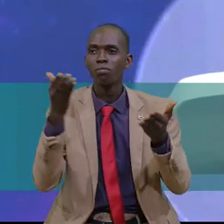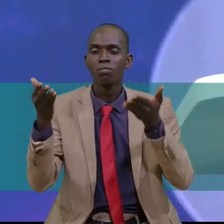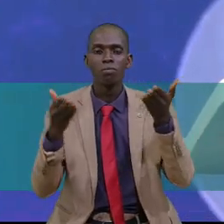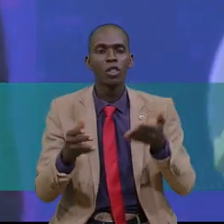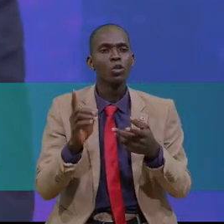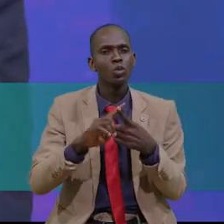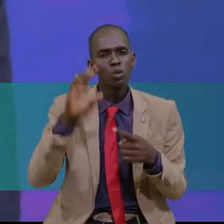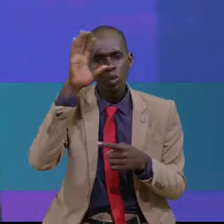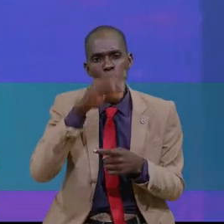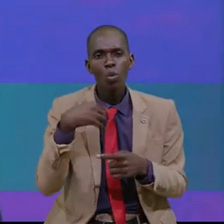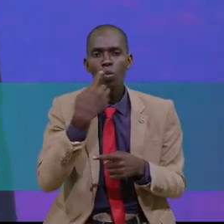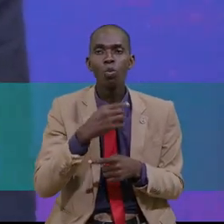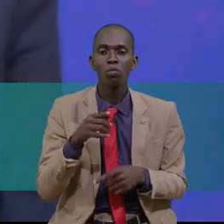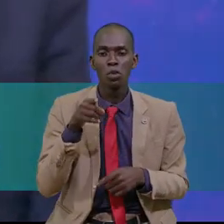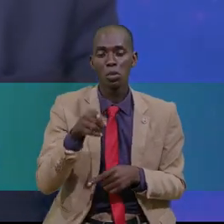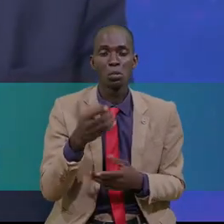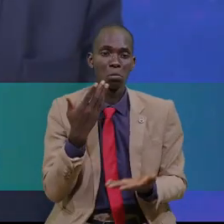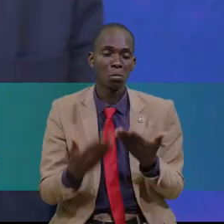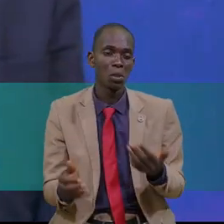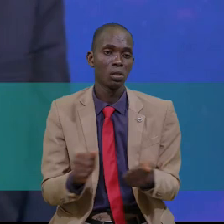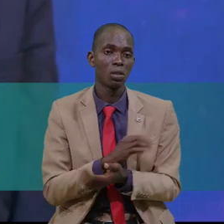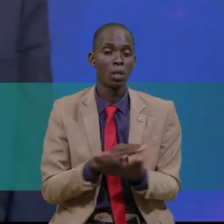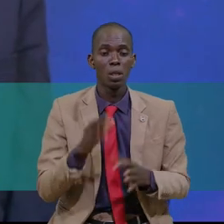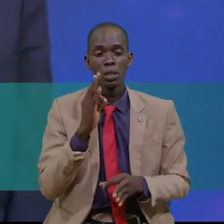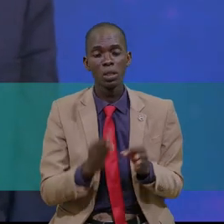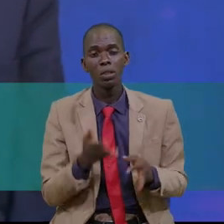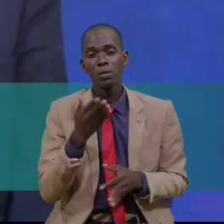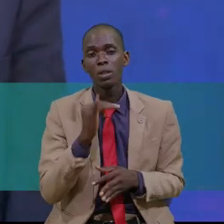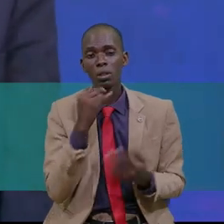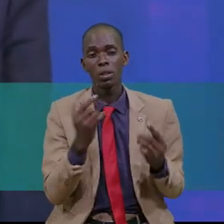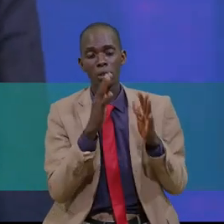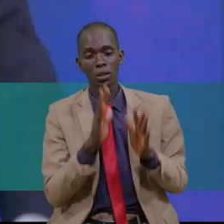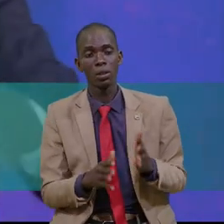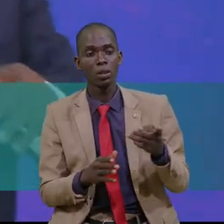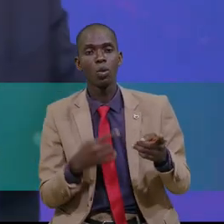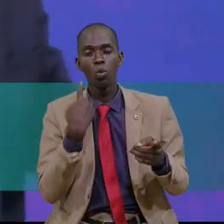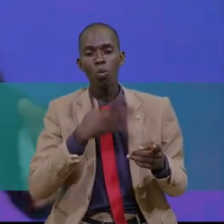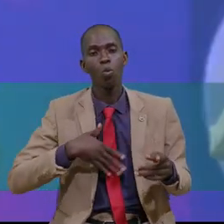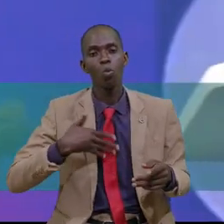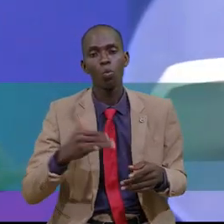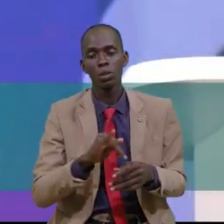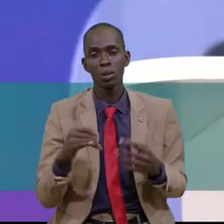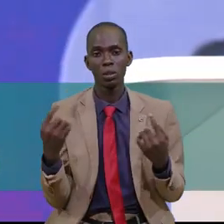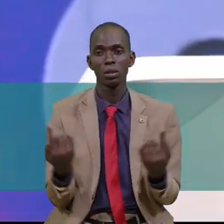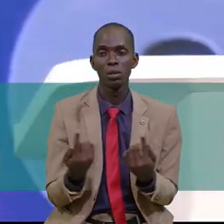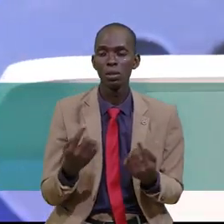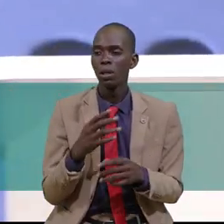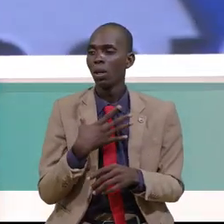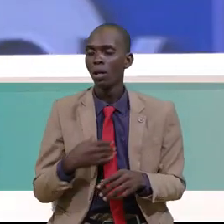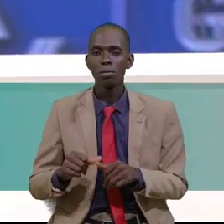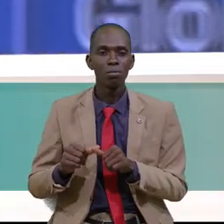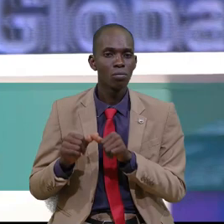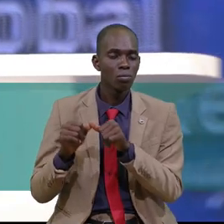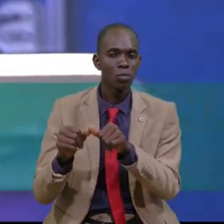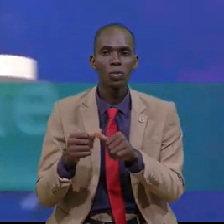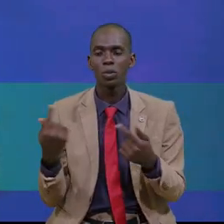he will devour. And if there's a sinner there, a deliberate sinner, an habitual sinner, an adamant sinner,